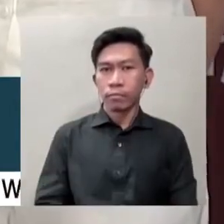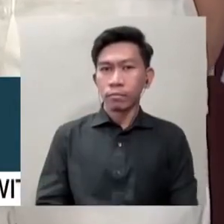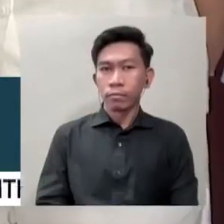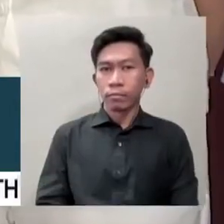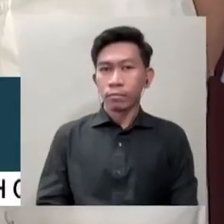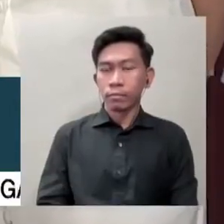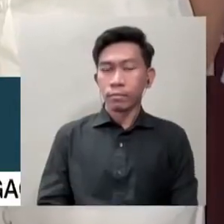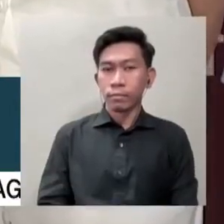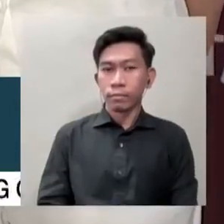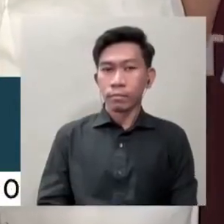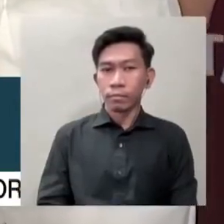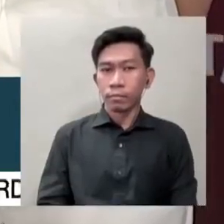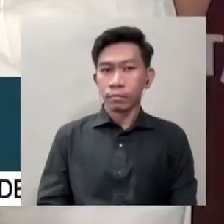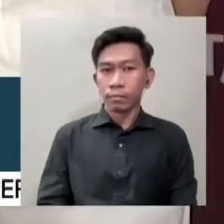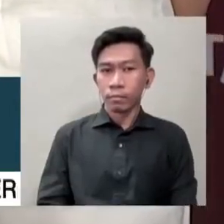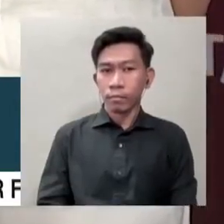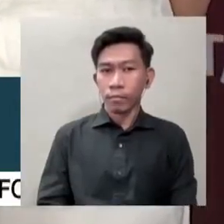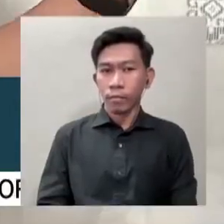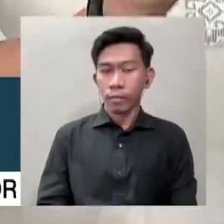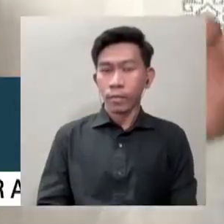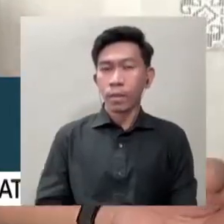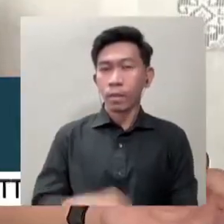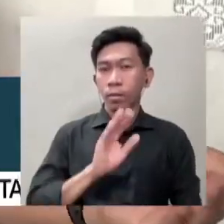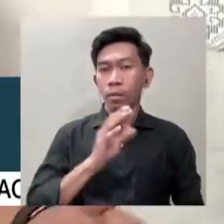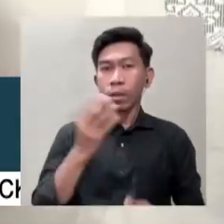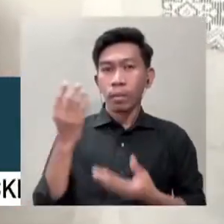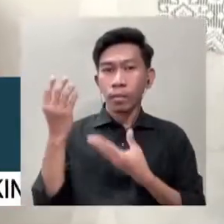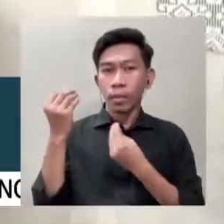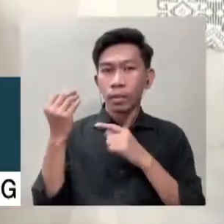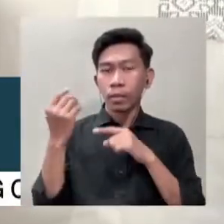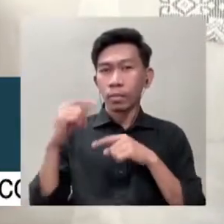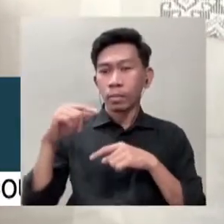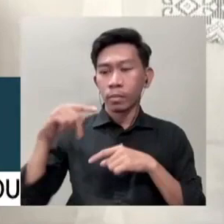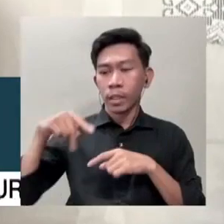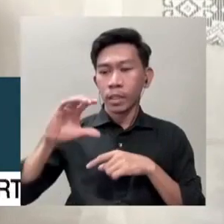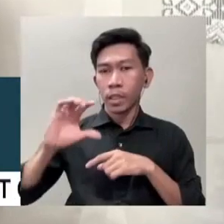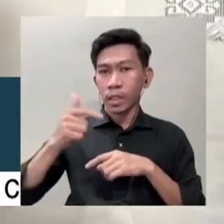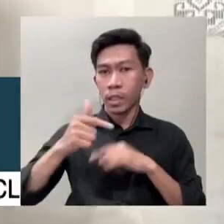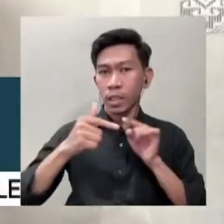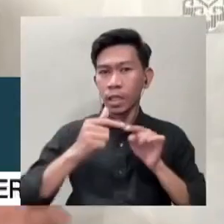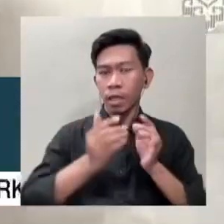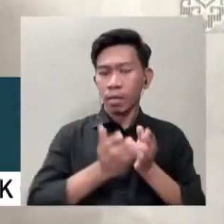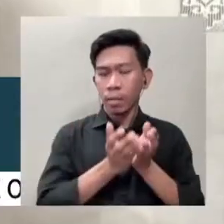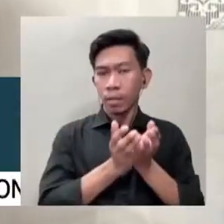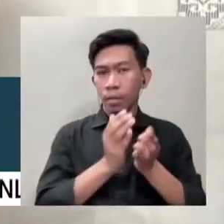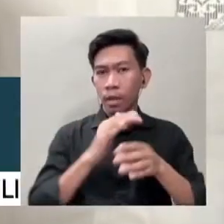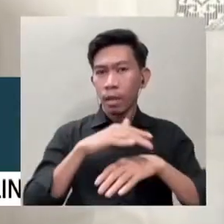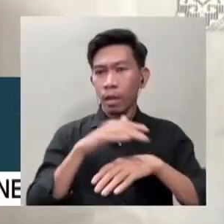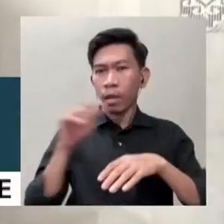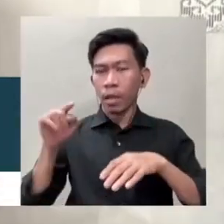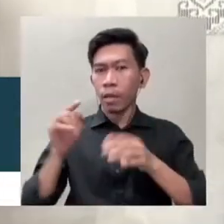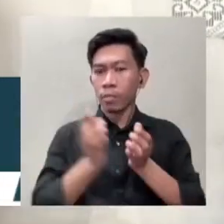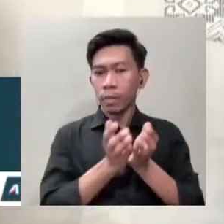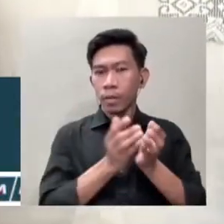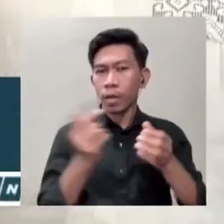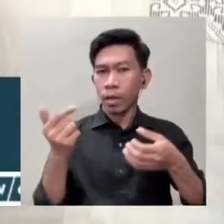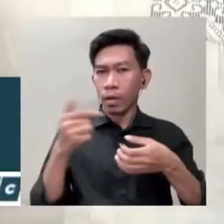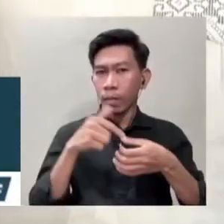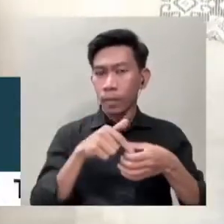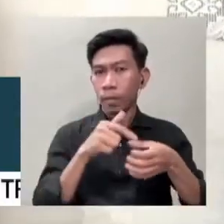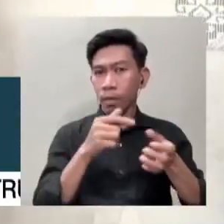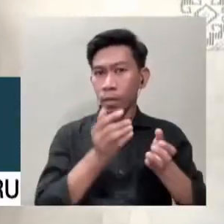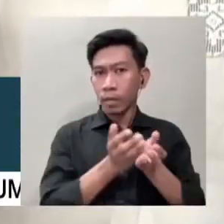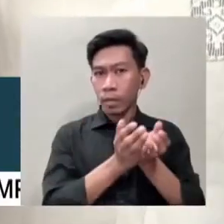In its latest report, the Philippine Coast Guard said the Pacific Ana, a crude oil tanker registered under the flag of the